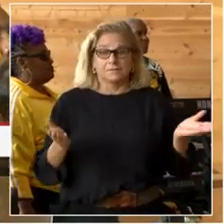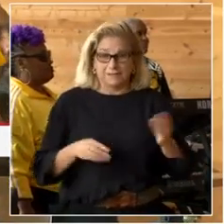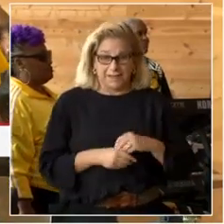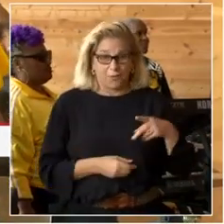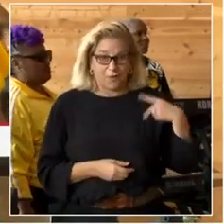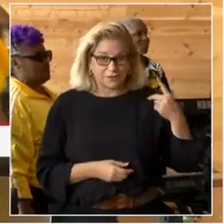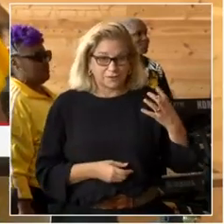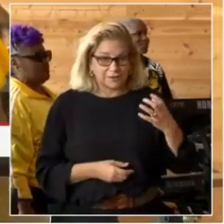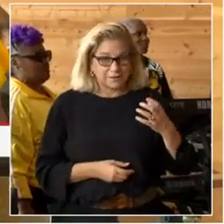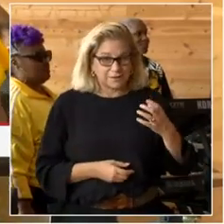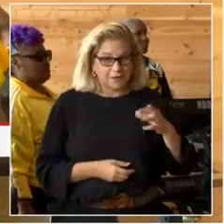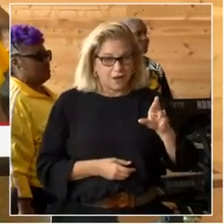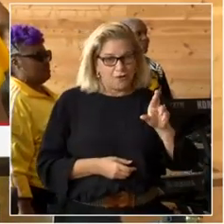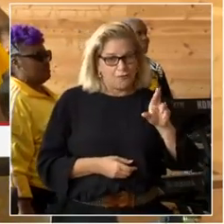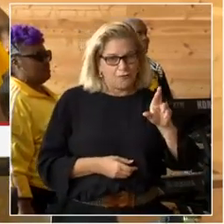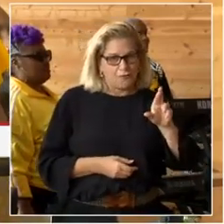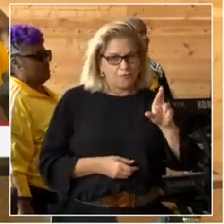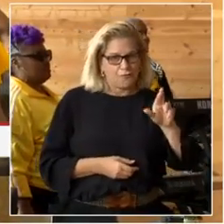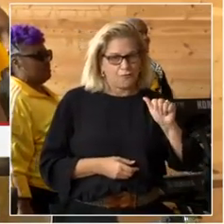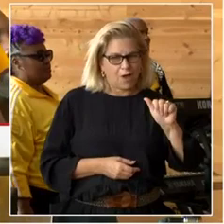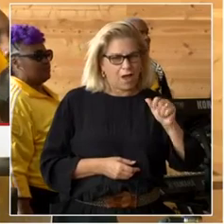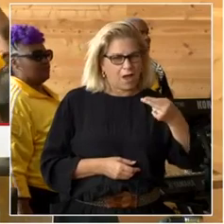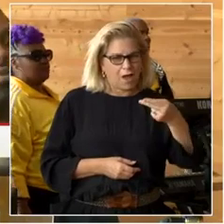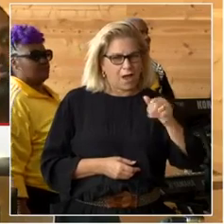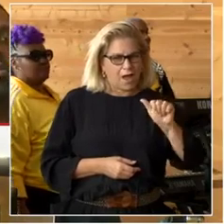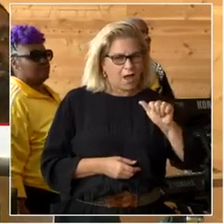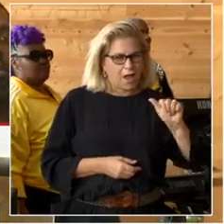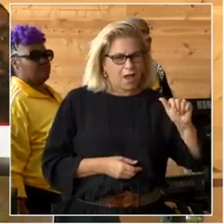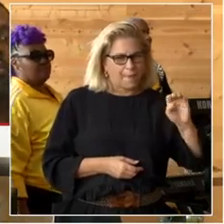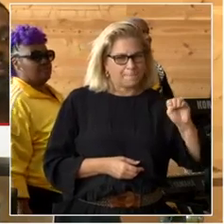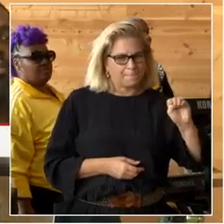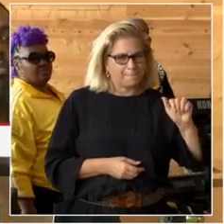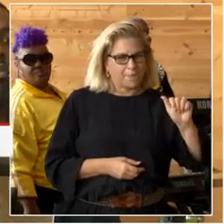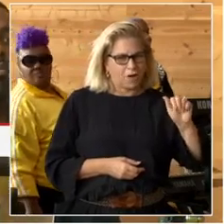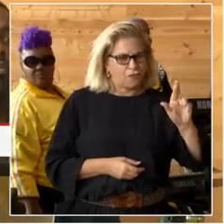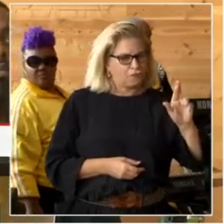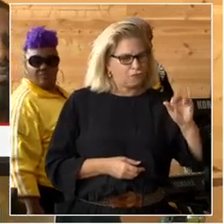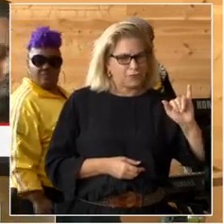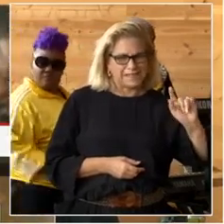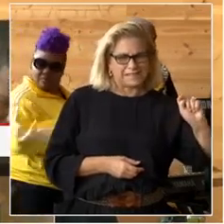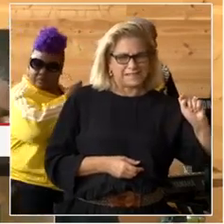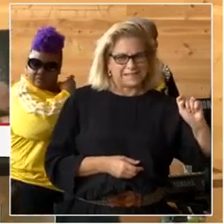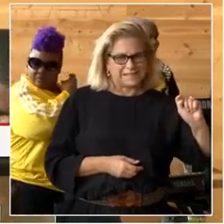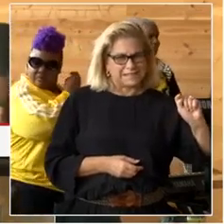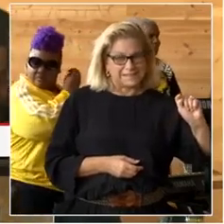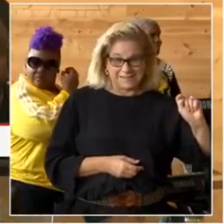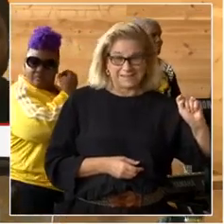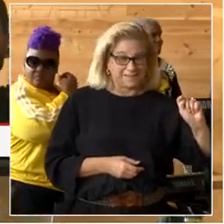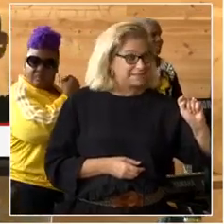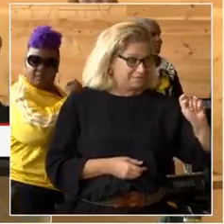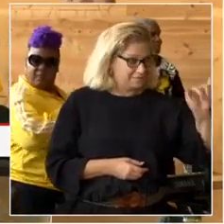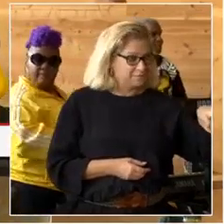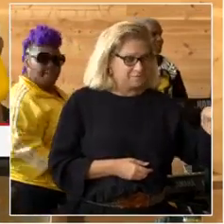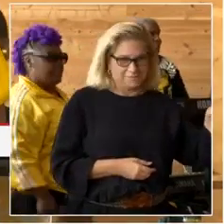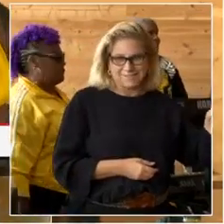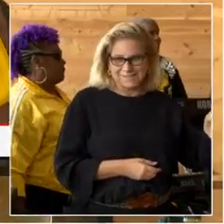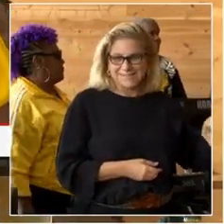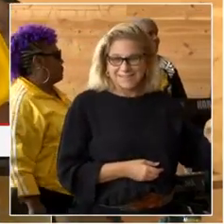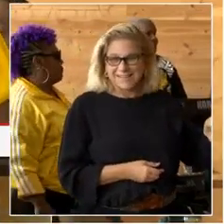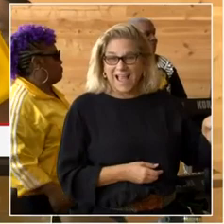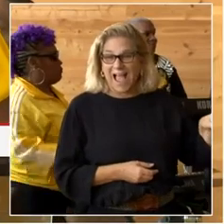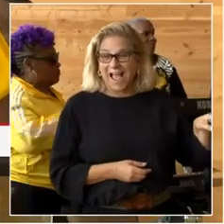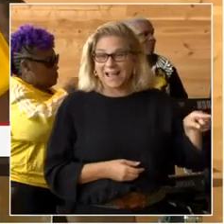than Rahama Wright. Can I get some love for Rahama Wright? Yes, she is the owner of Yaleen